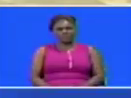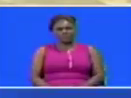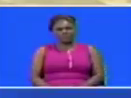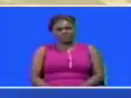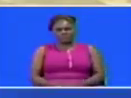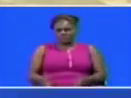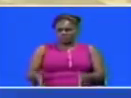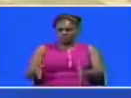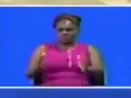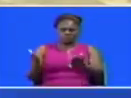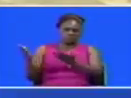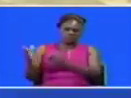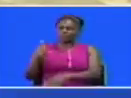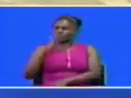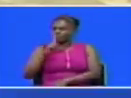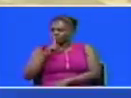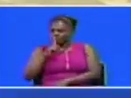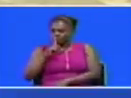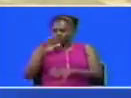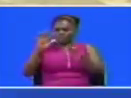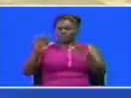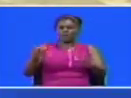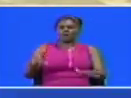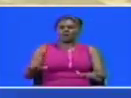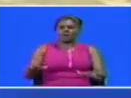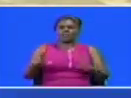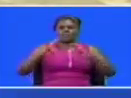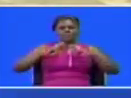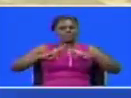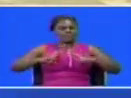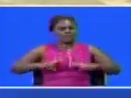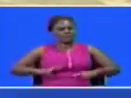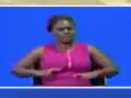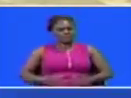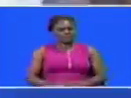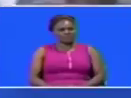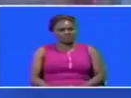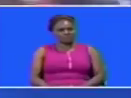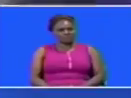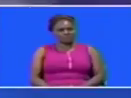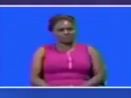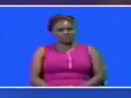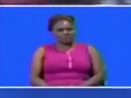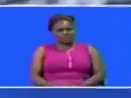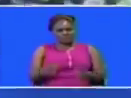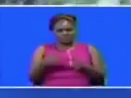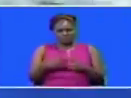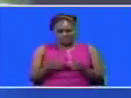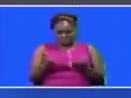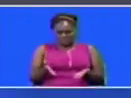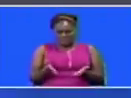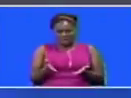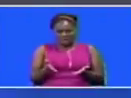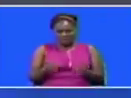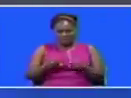The roads here are quiet, relaxed and laid back. Today, however, the pristine silence is